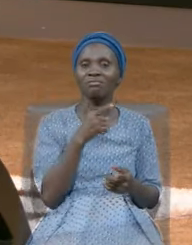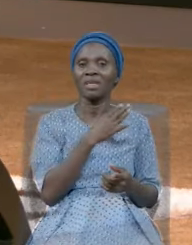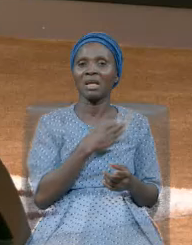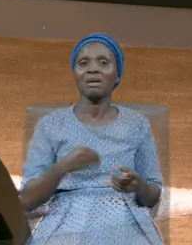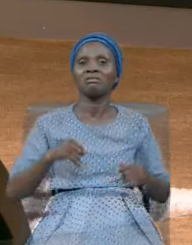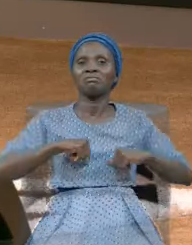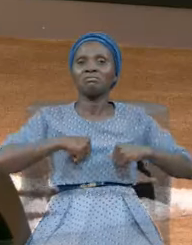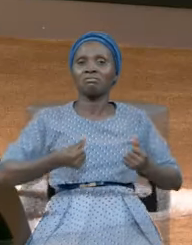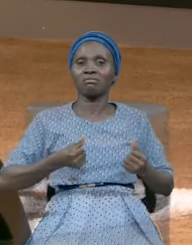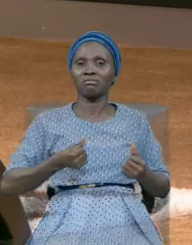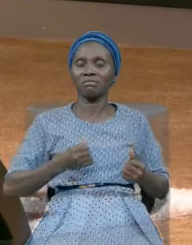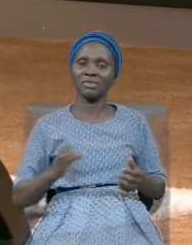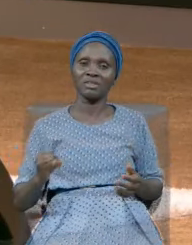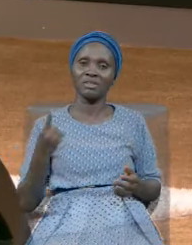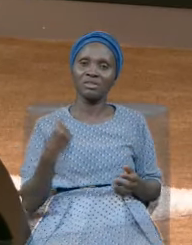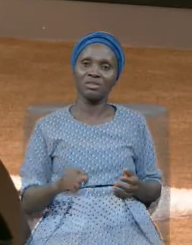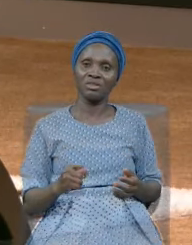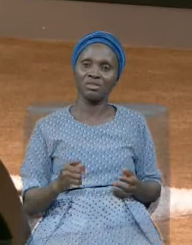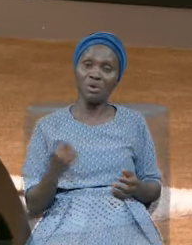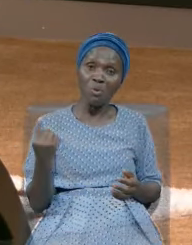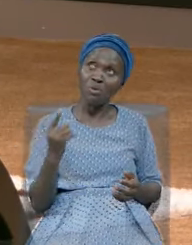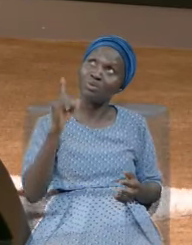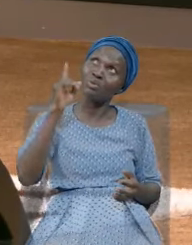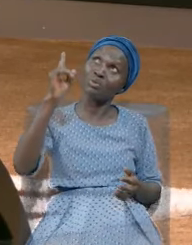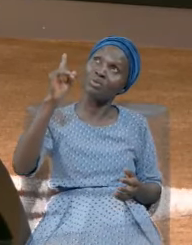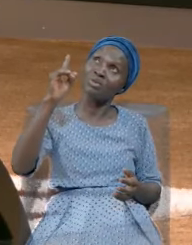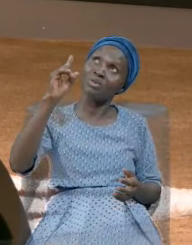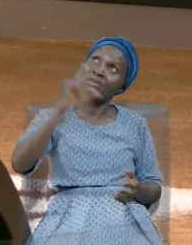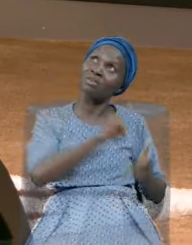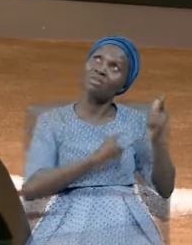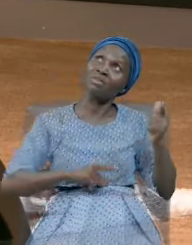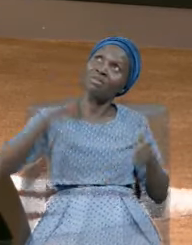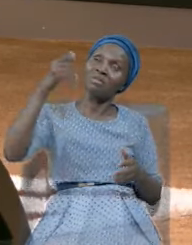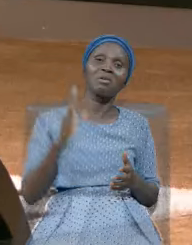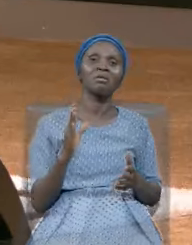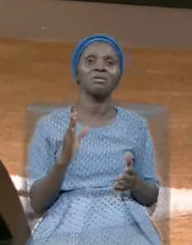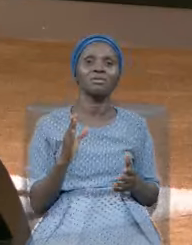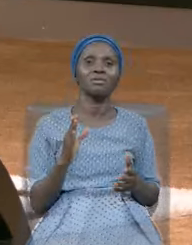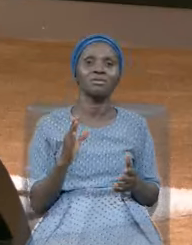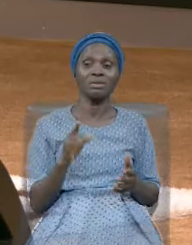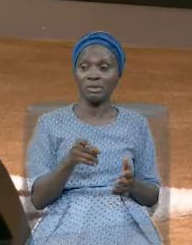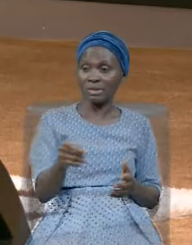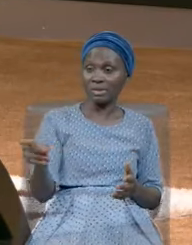denying the only Lord God. They still profess